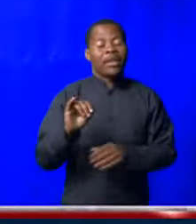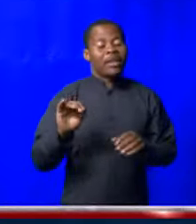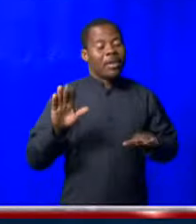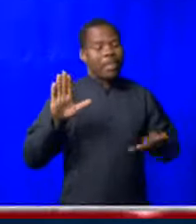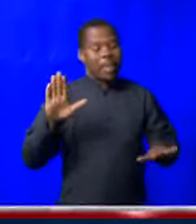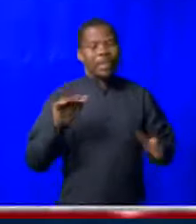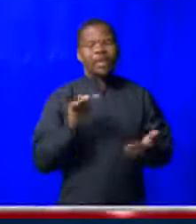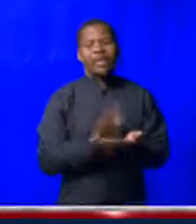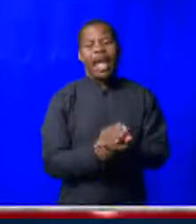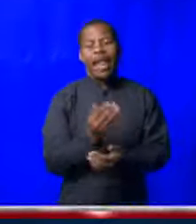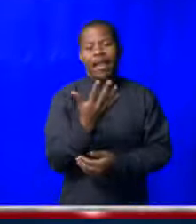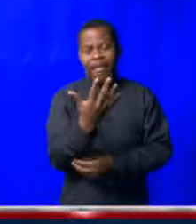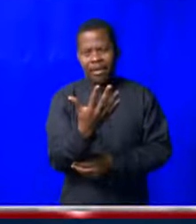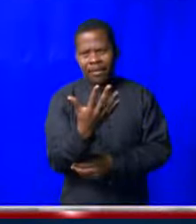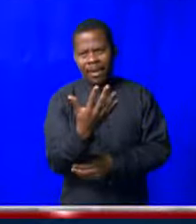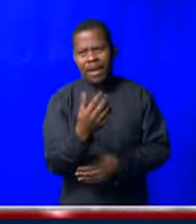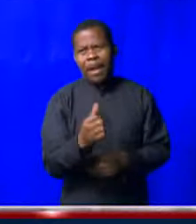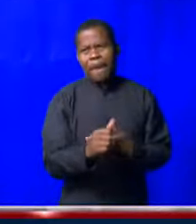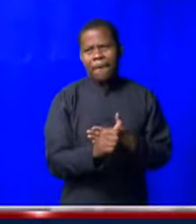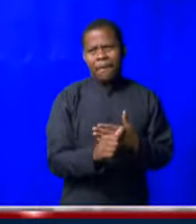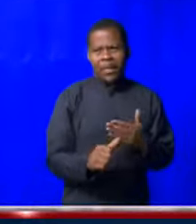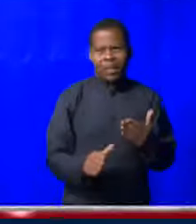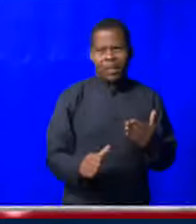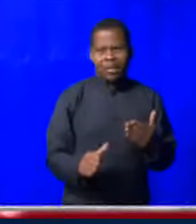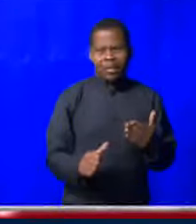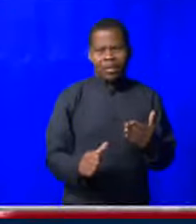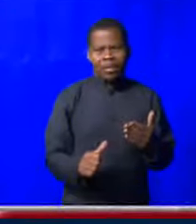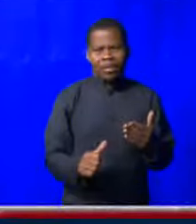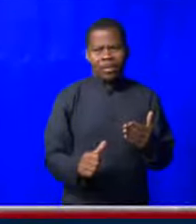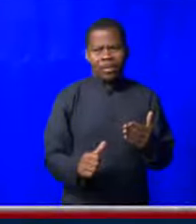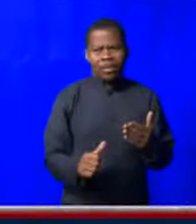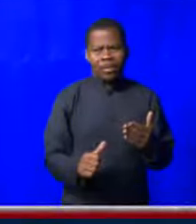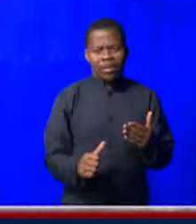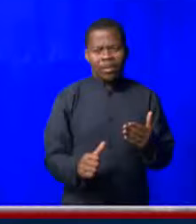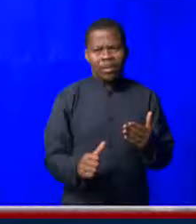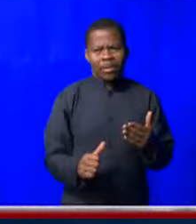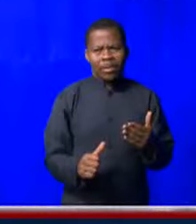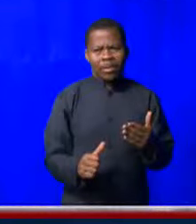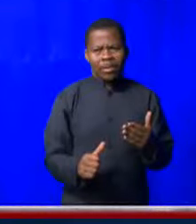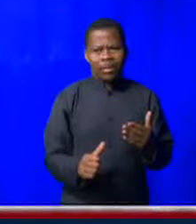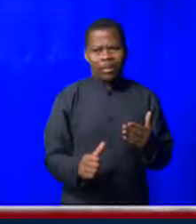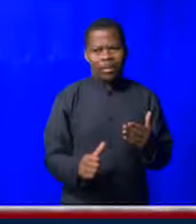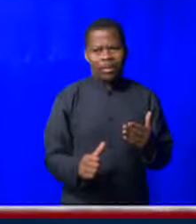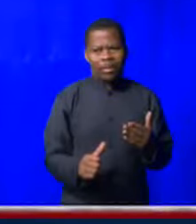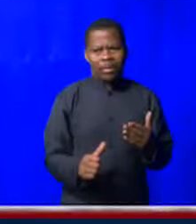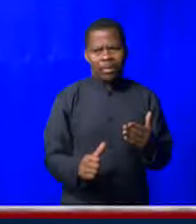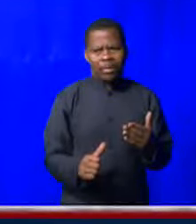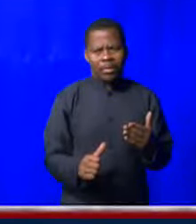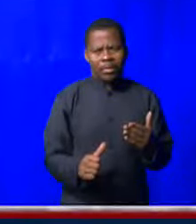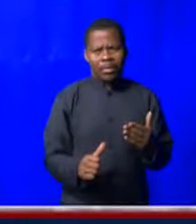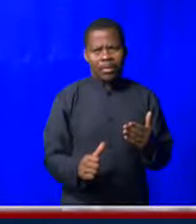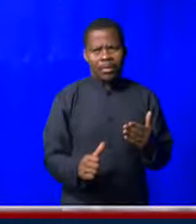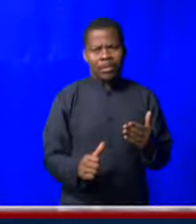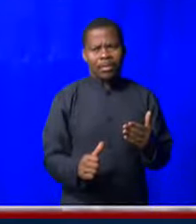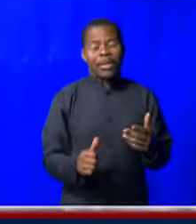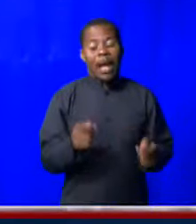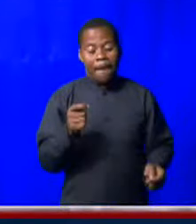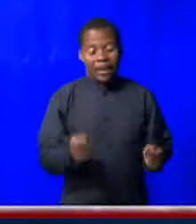mhlaka 15 enyangeni yendlovana ngeminyaka wa-2018. Ophinze futhi wafungiswa